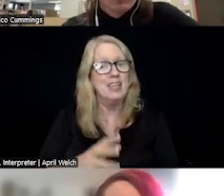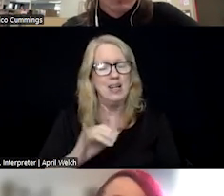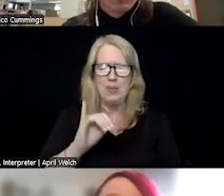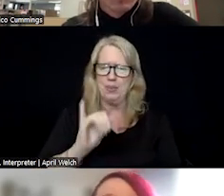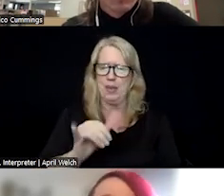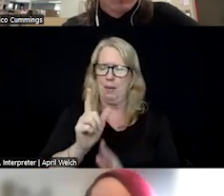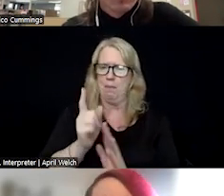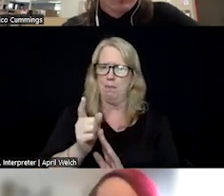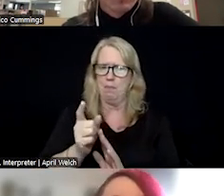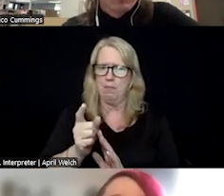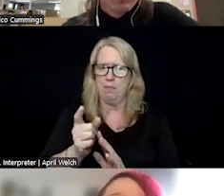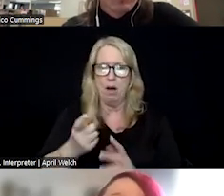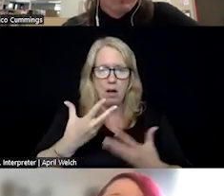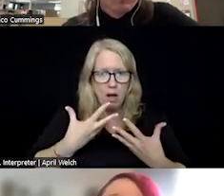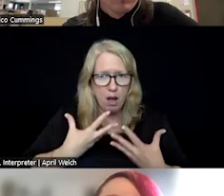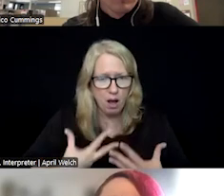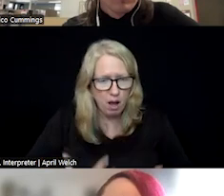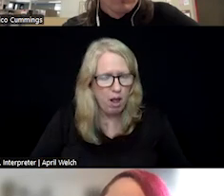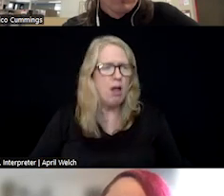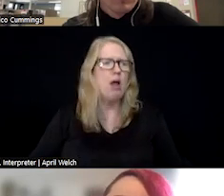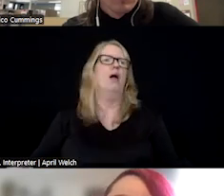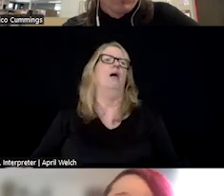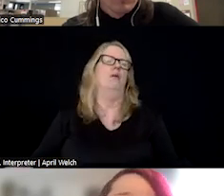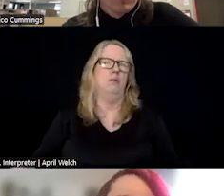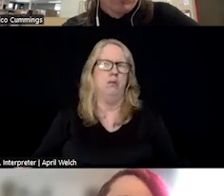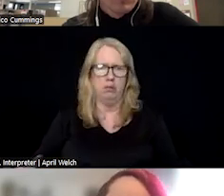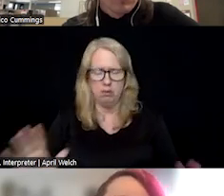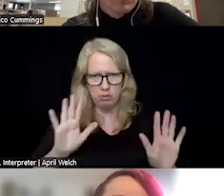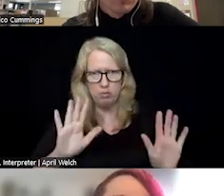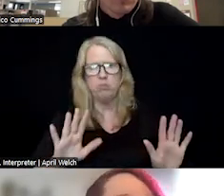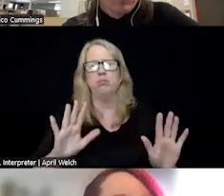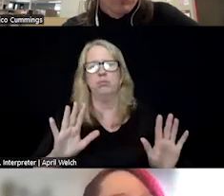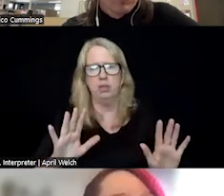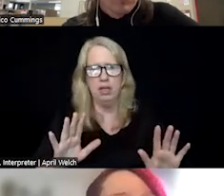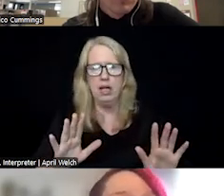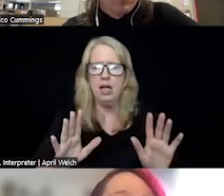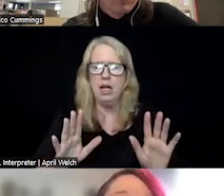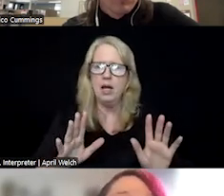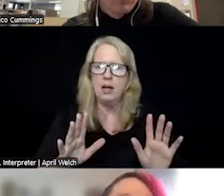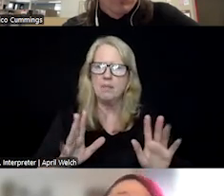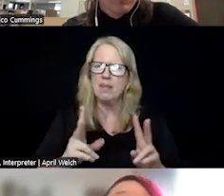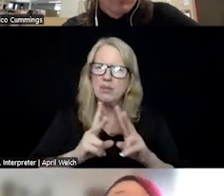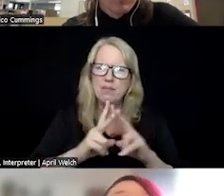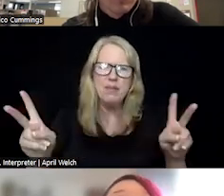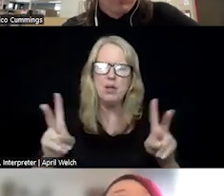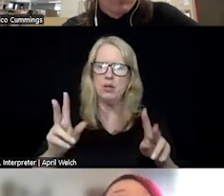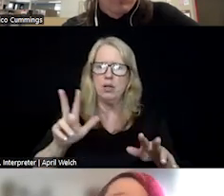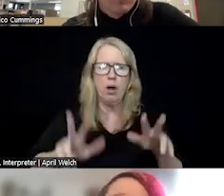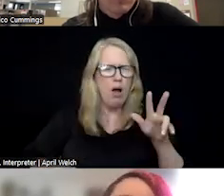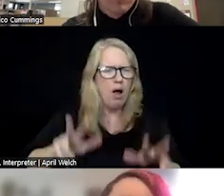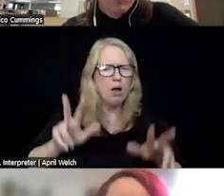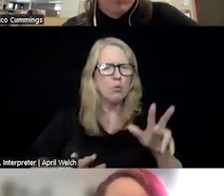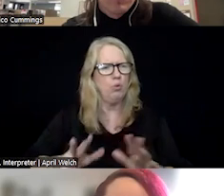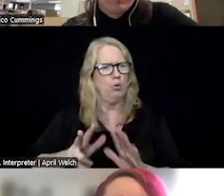that sucked the air out of my lungs. And it was a very awkward moment for me because in